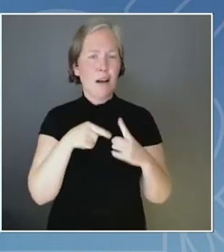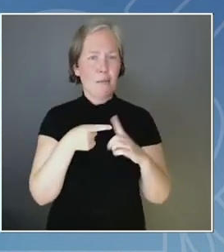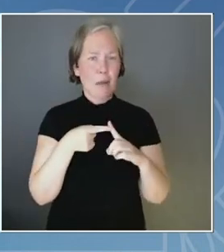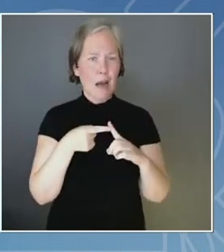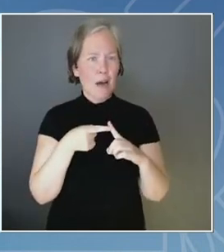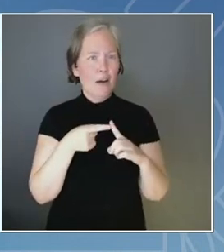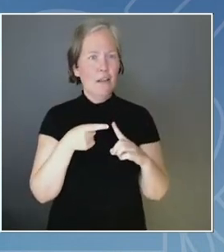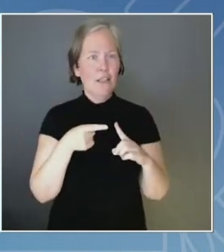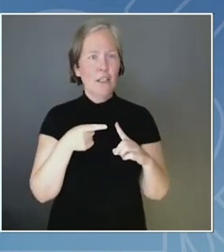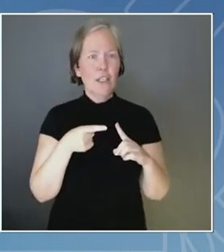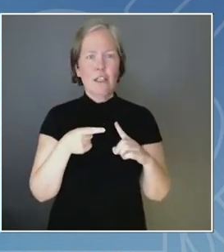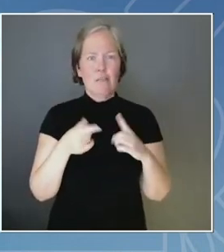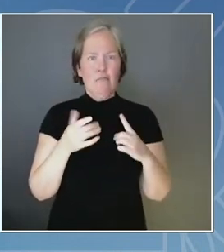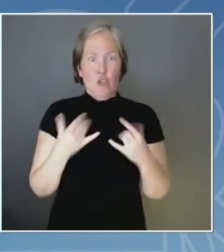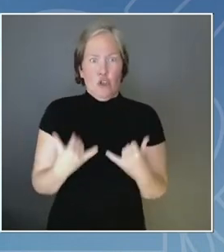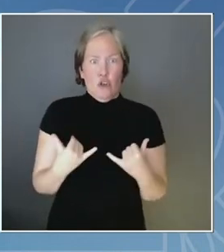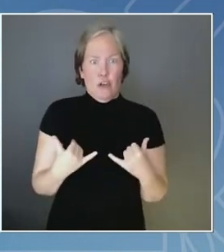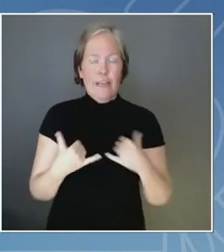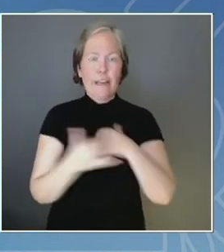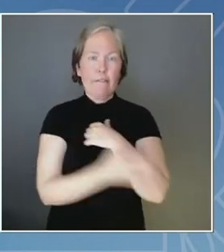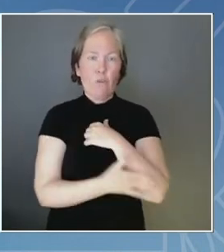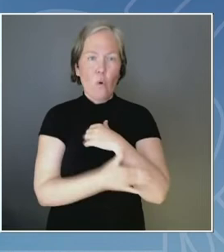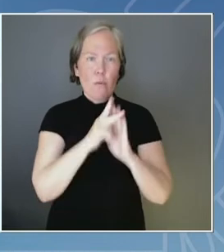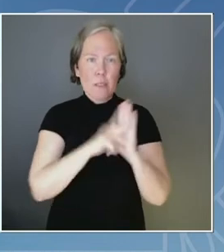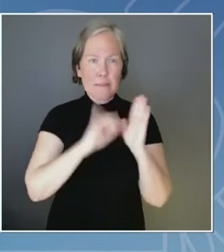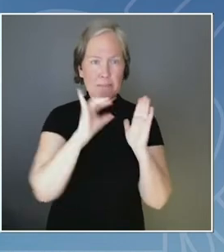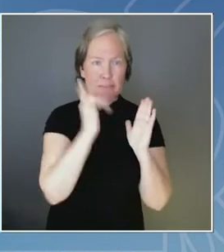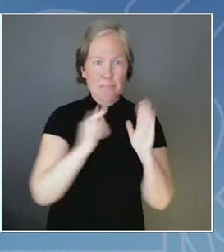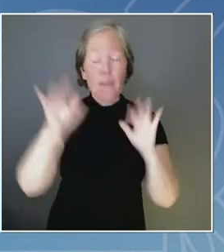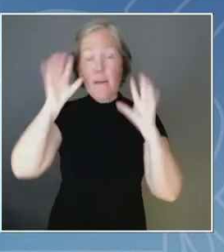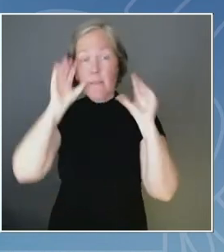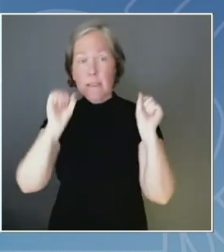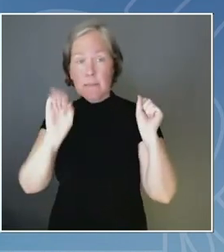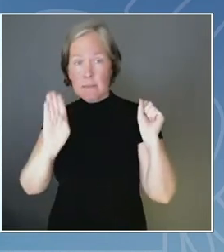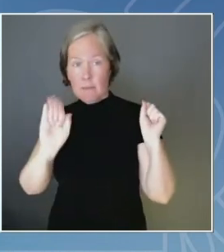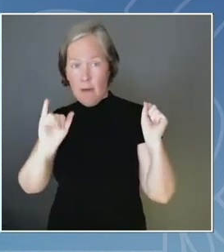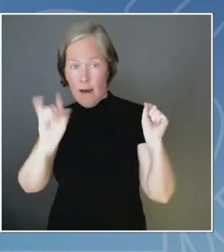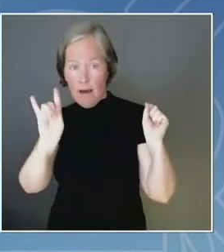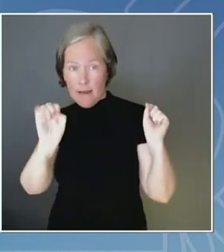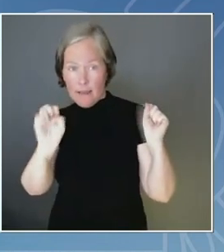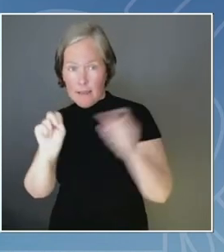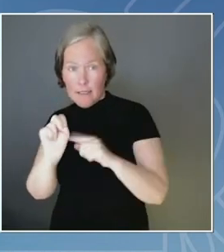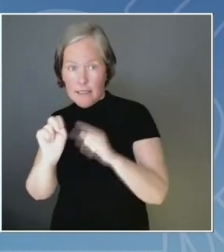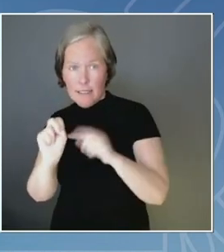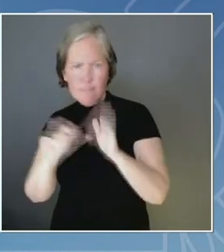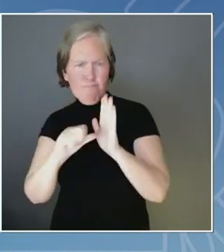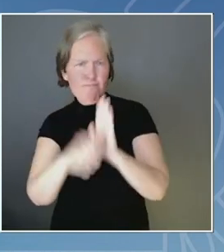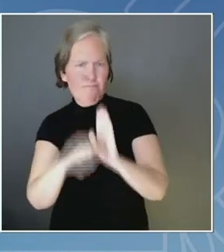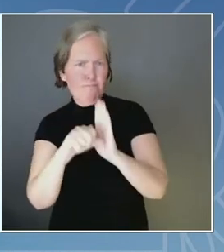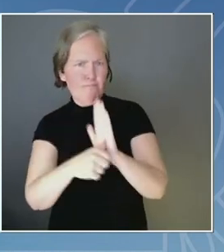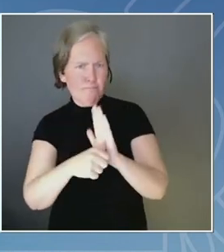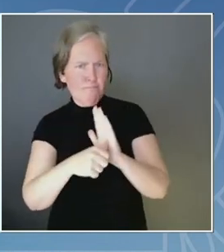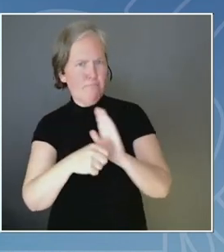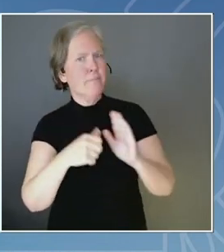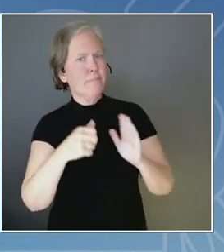on our foreign policy. President Biden has emphasized to all of us the mission of ensuring our foreign